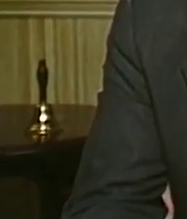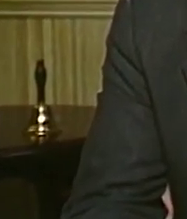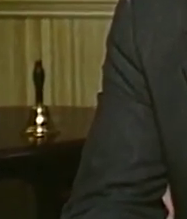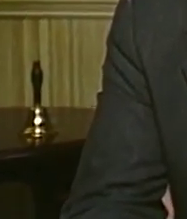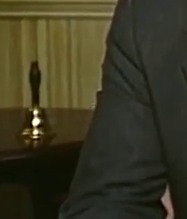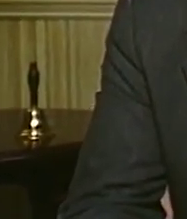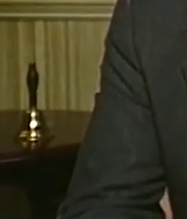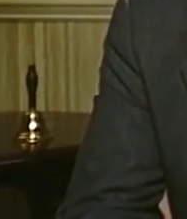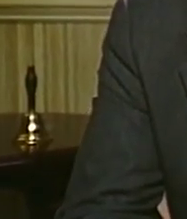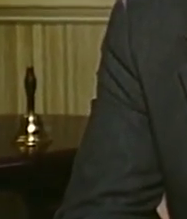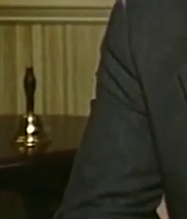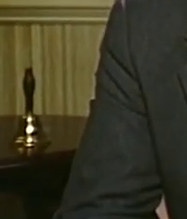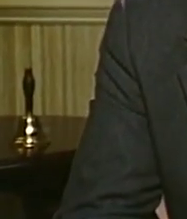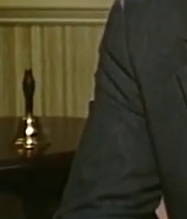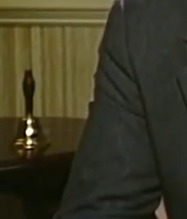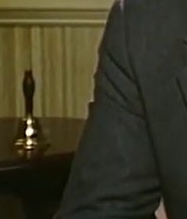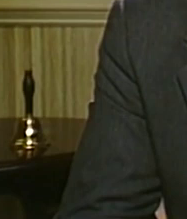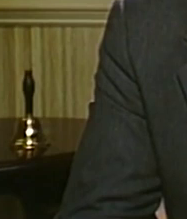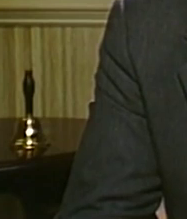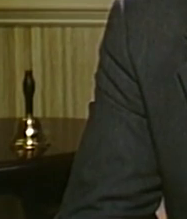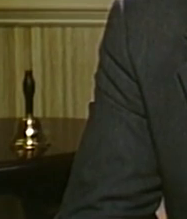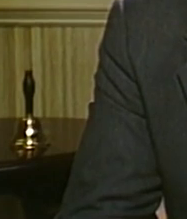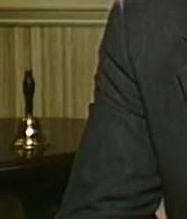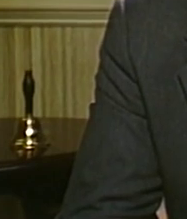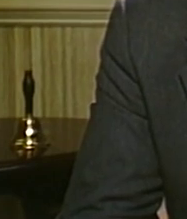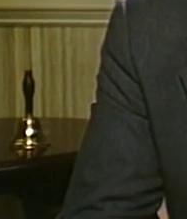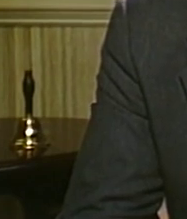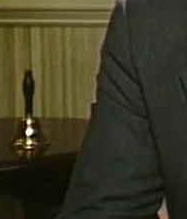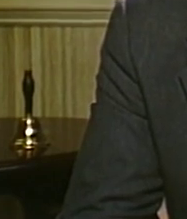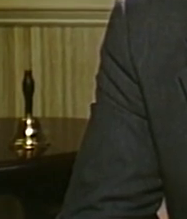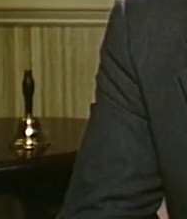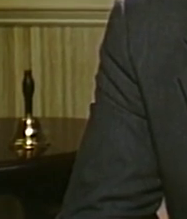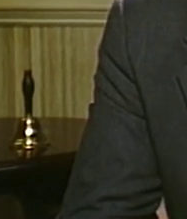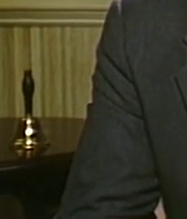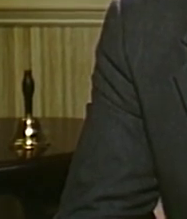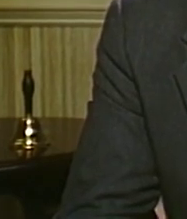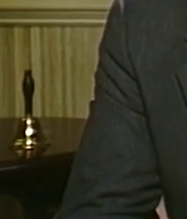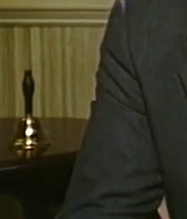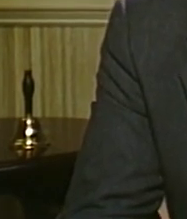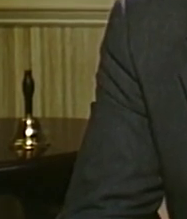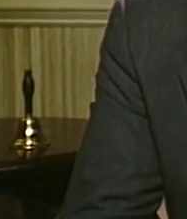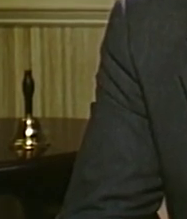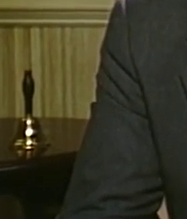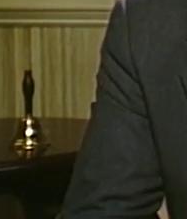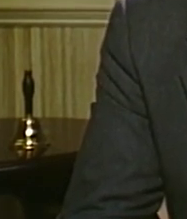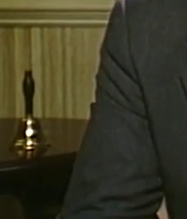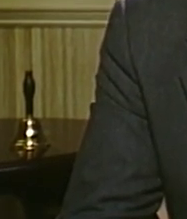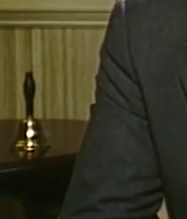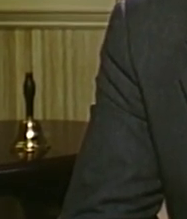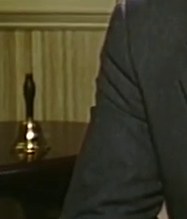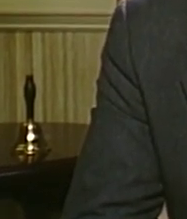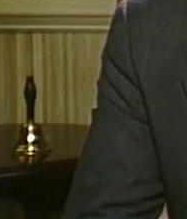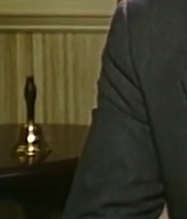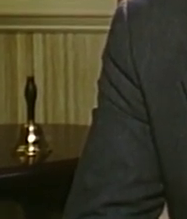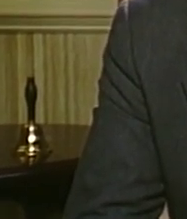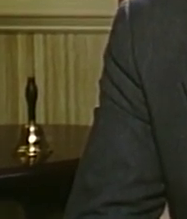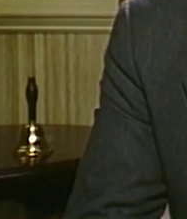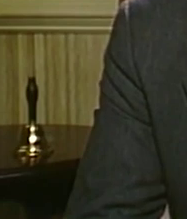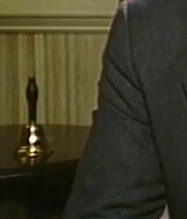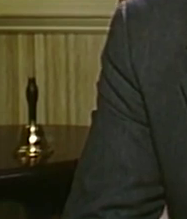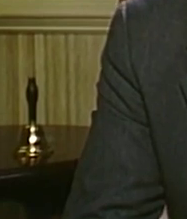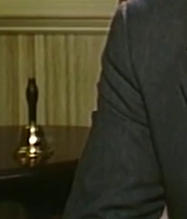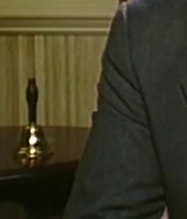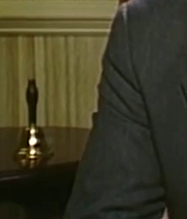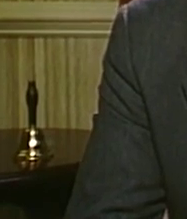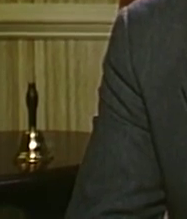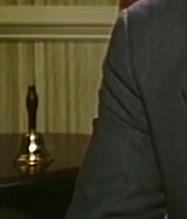by television. You can't walk down the aisles as many did this morning here at Thomas Road. But right there by that television set,